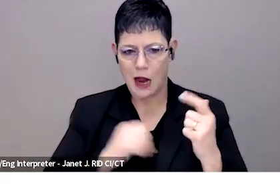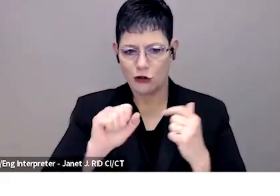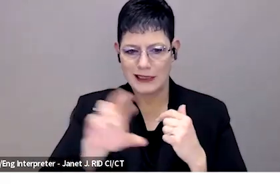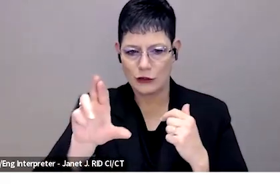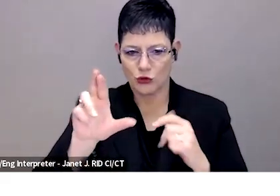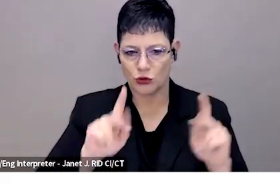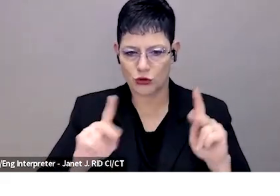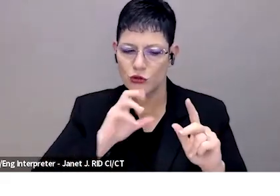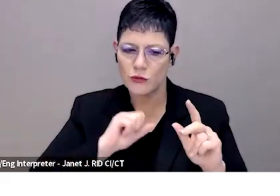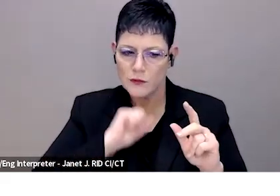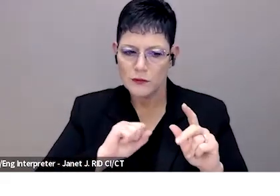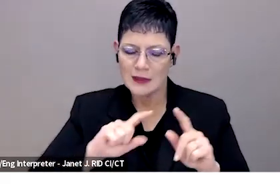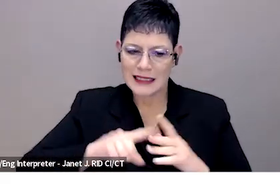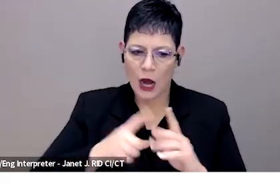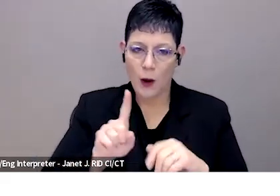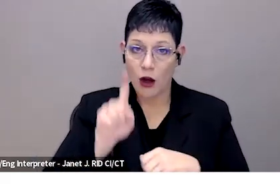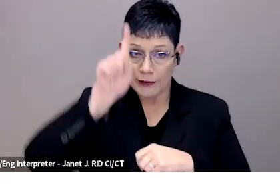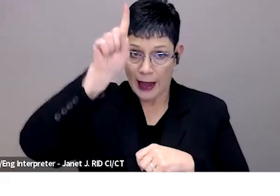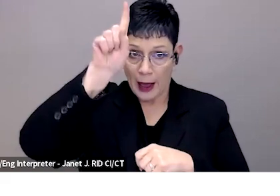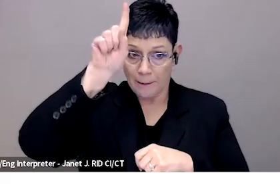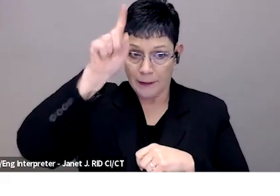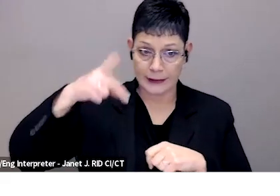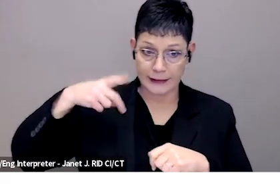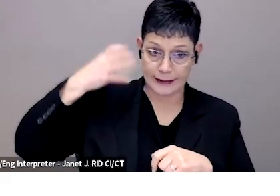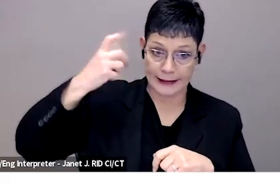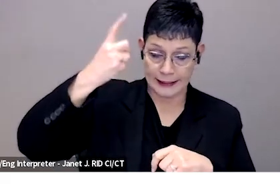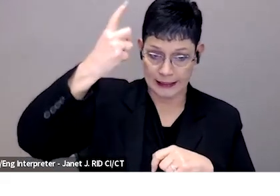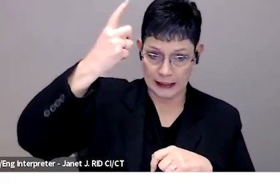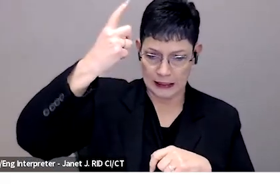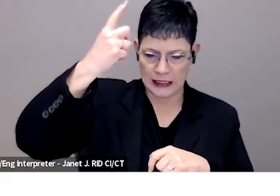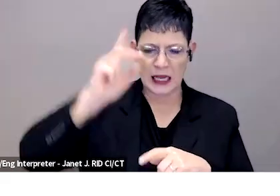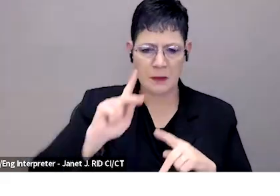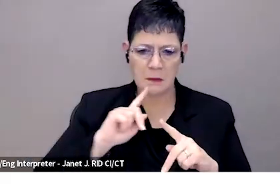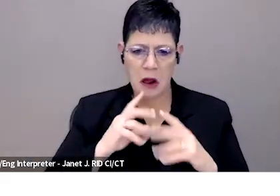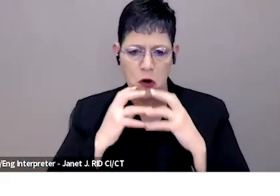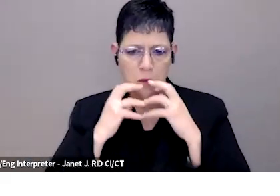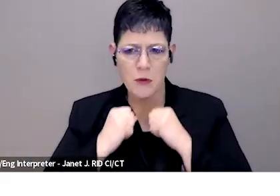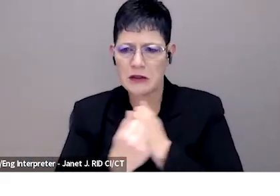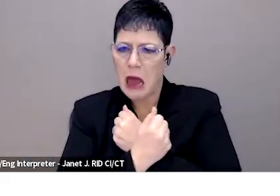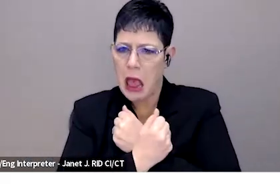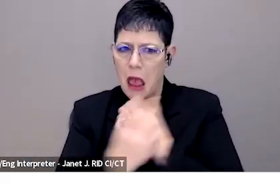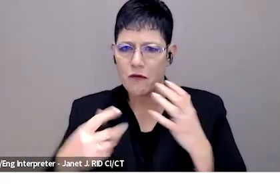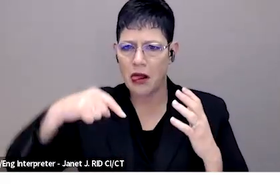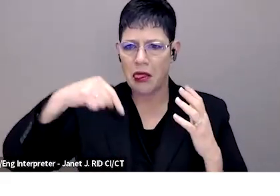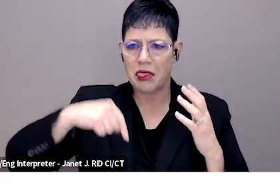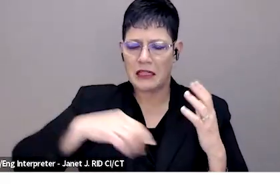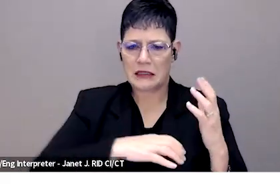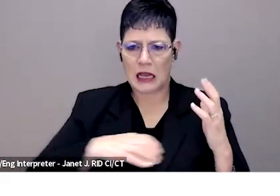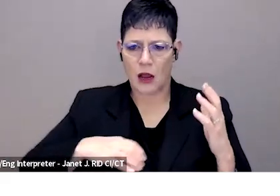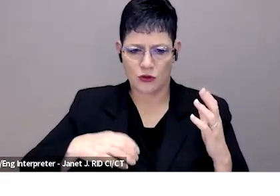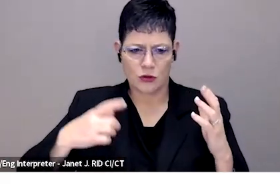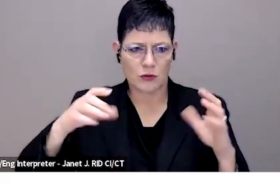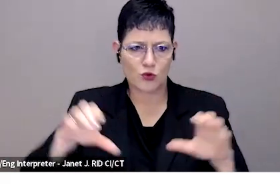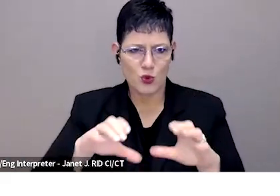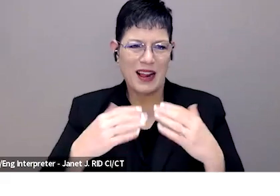with the federal government, and I'm really pleased to let you know that people are embracing everything that this council is doing.